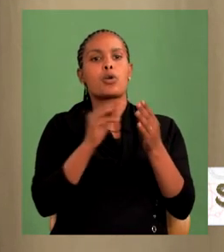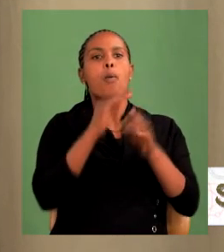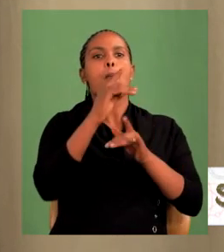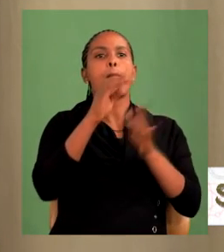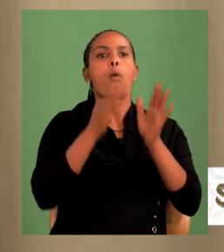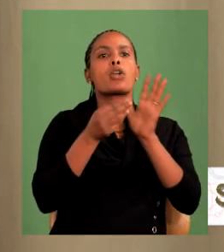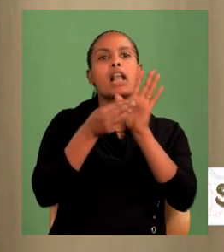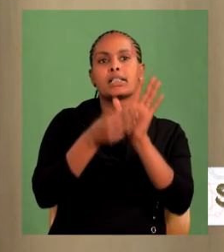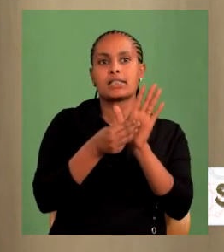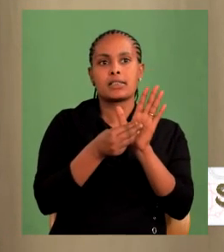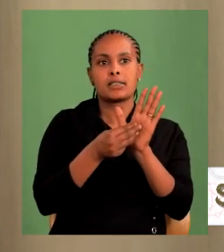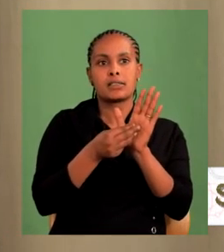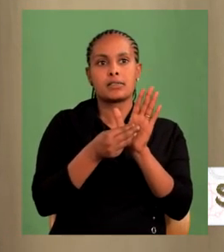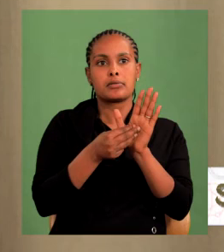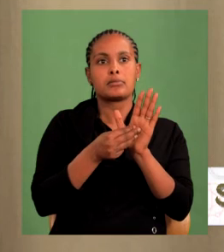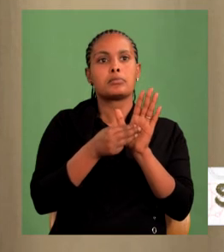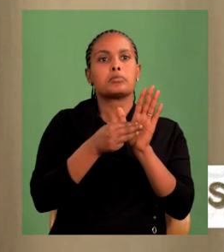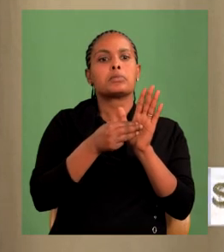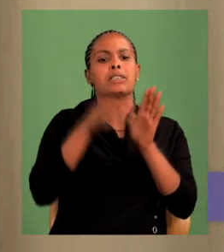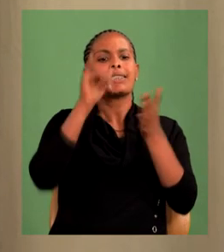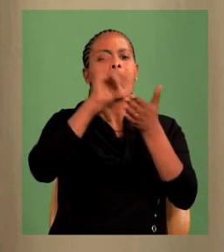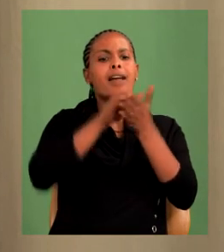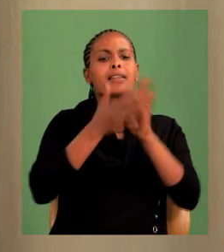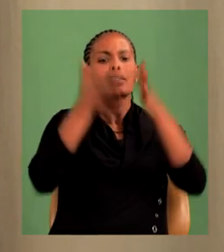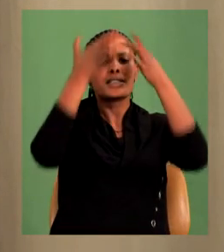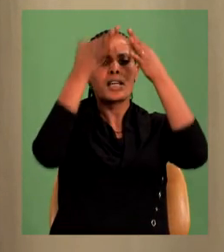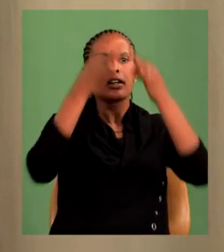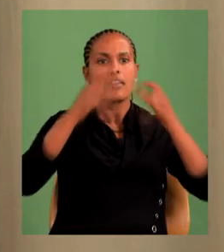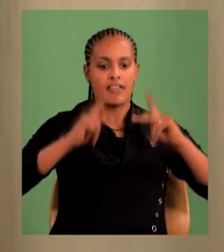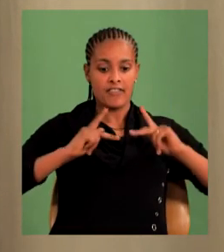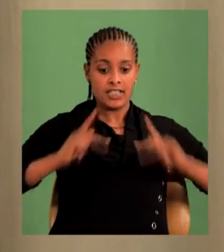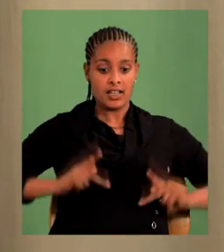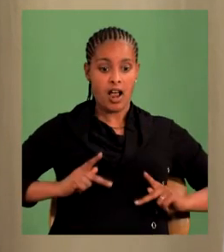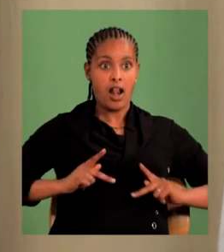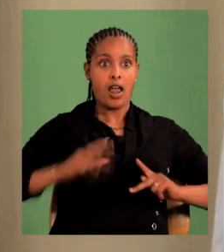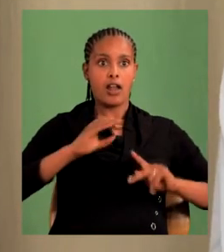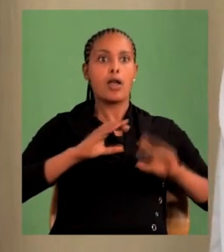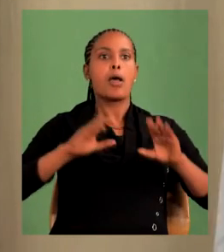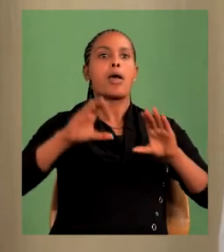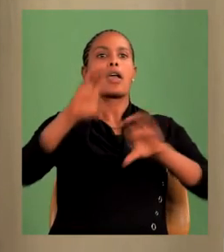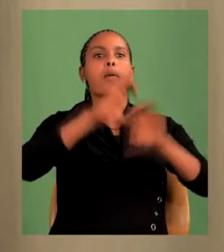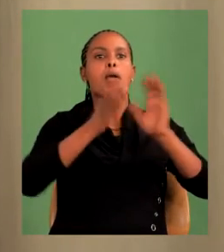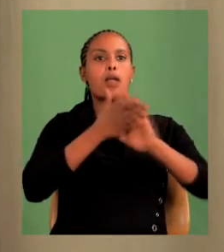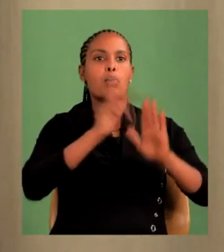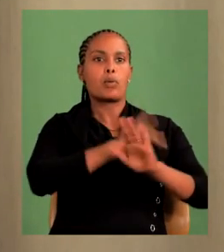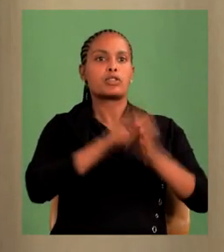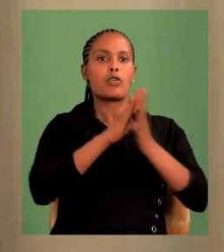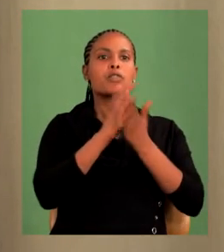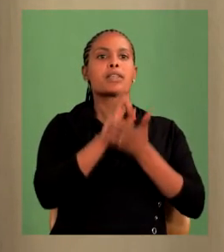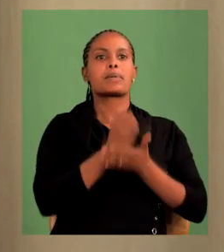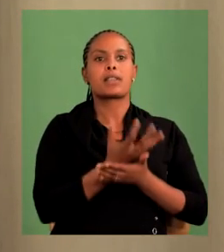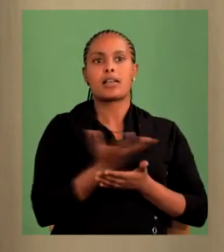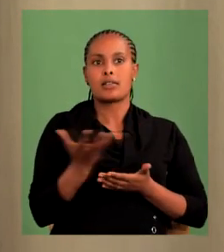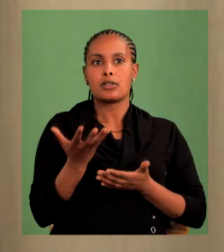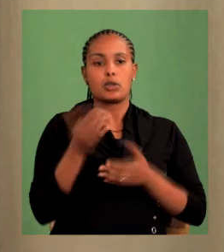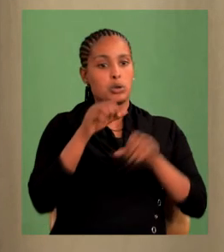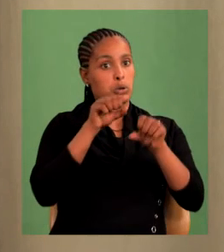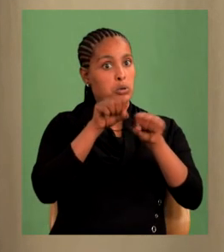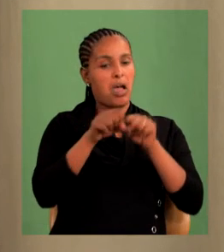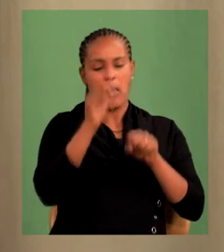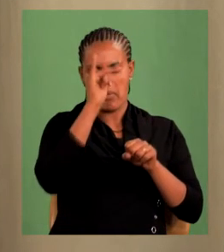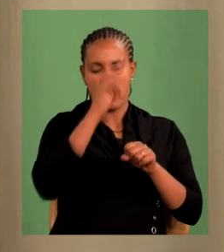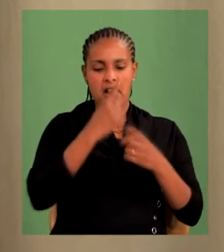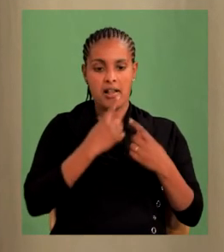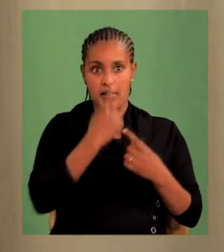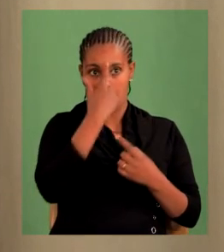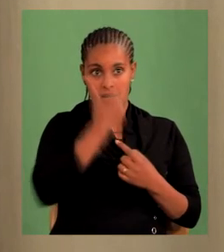models that determine the physical and chemical properties of substances. So I